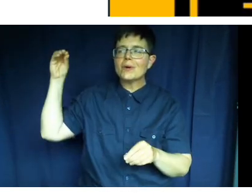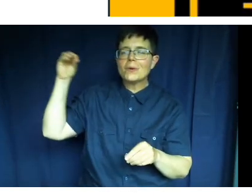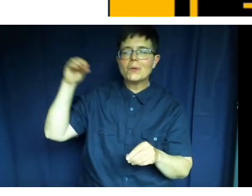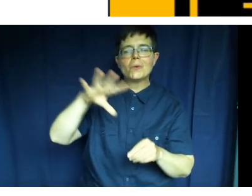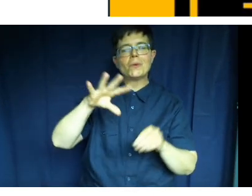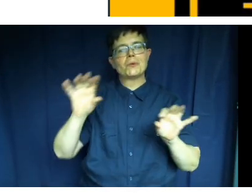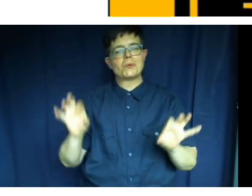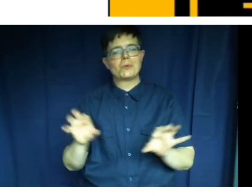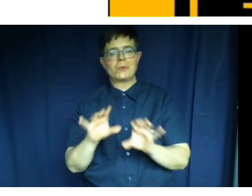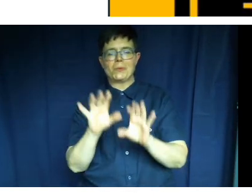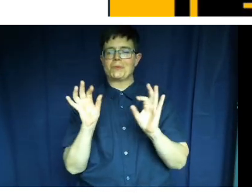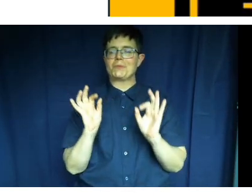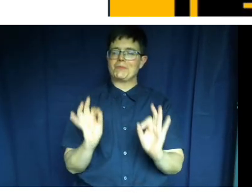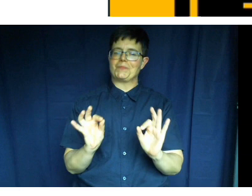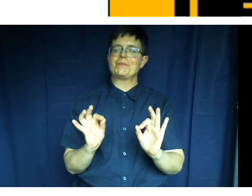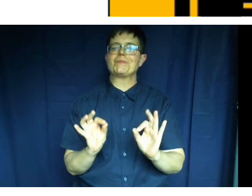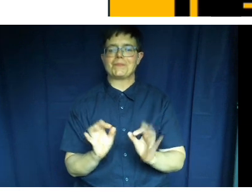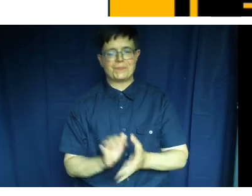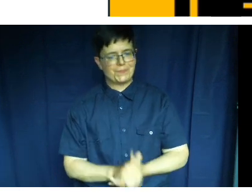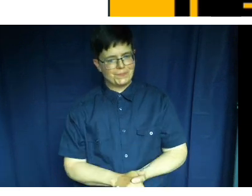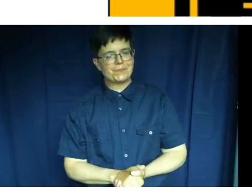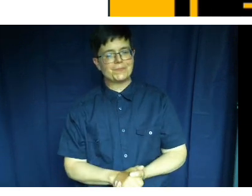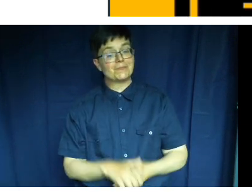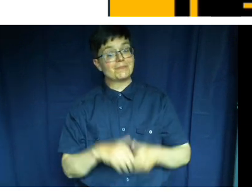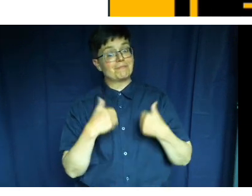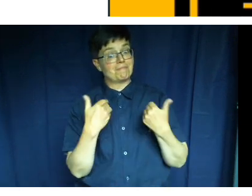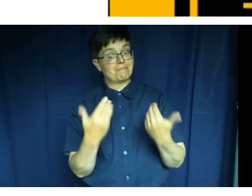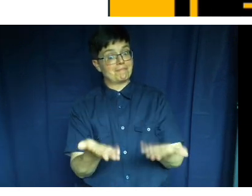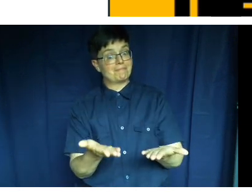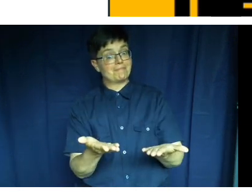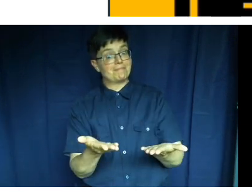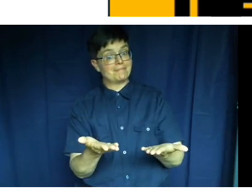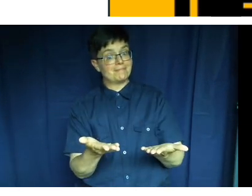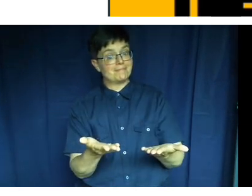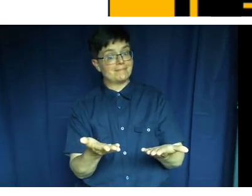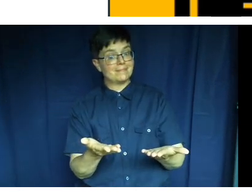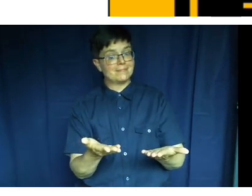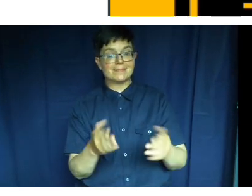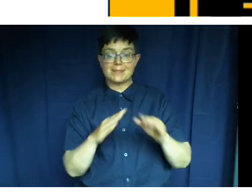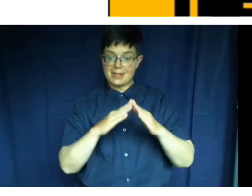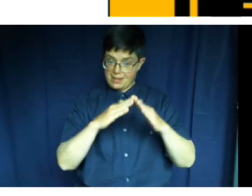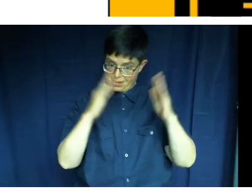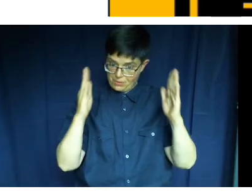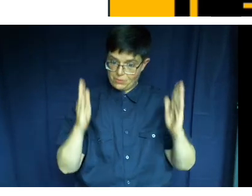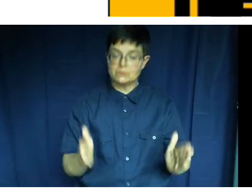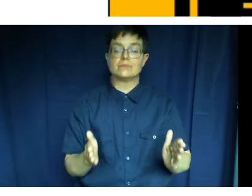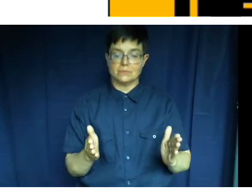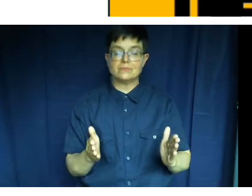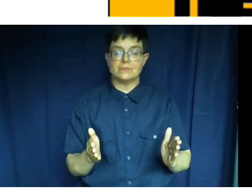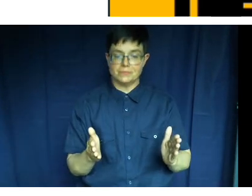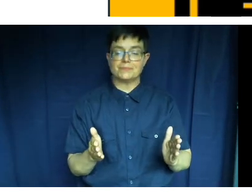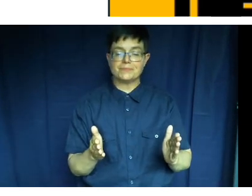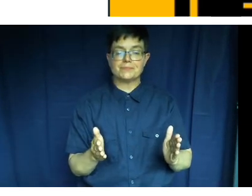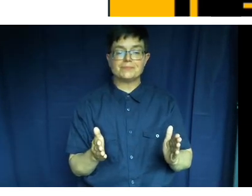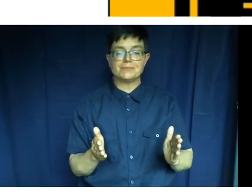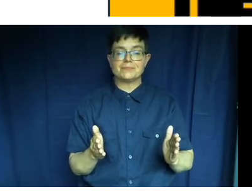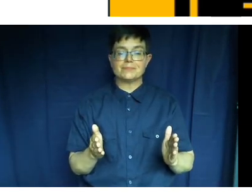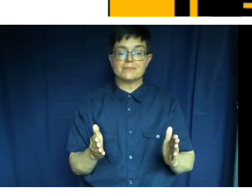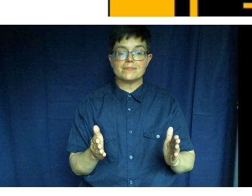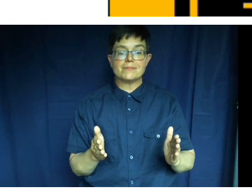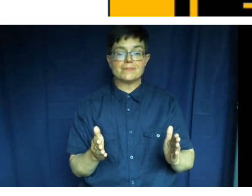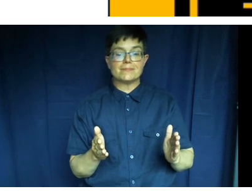And finally, for decoration and light, we're going to add a window. Now we have